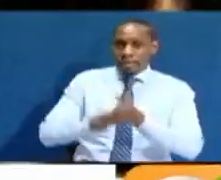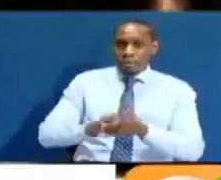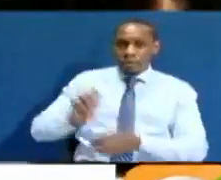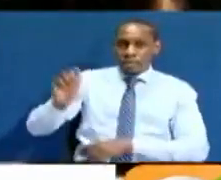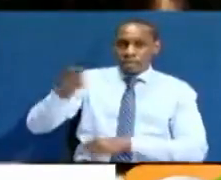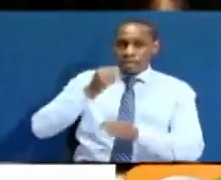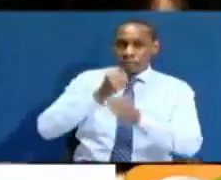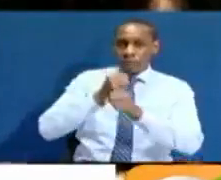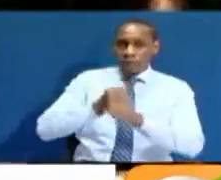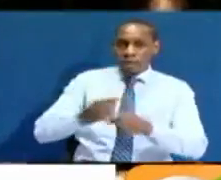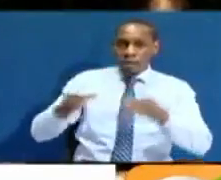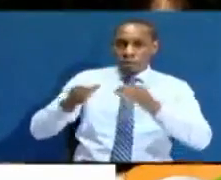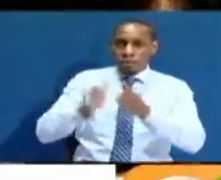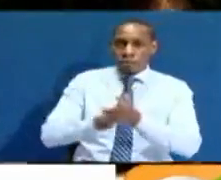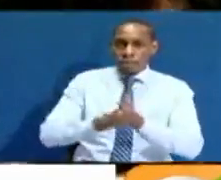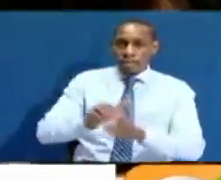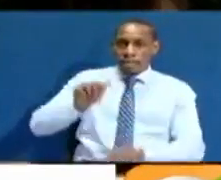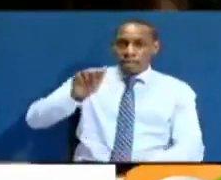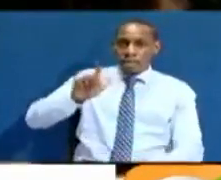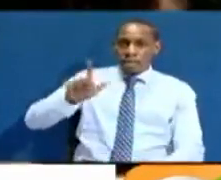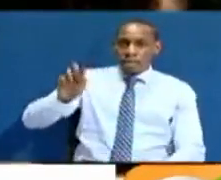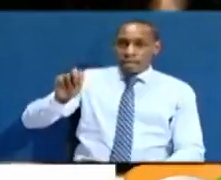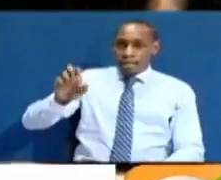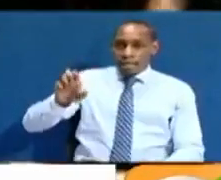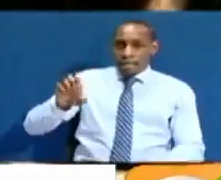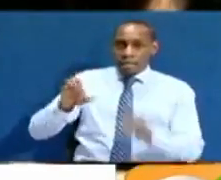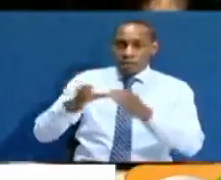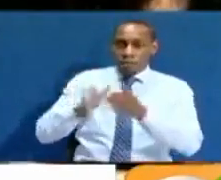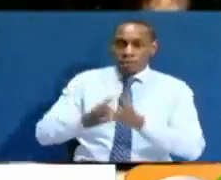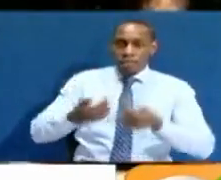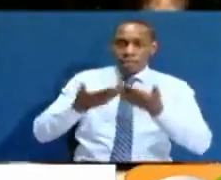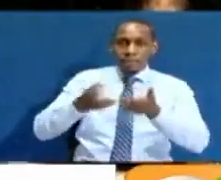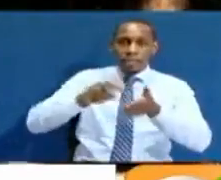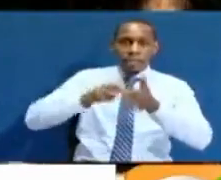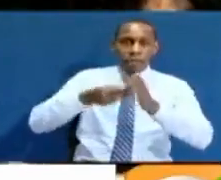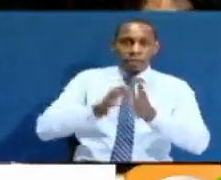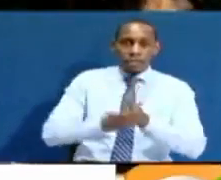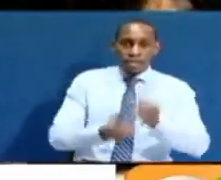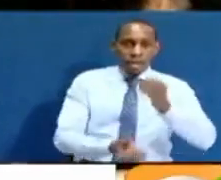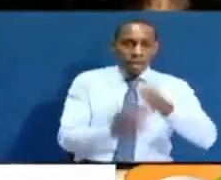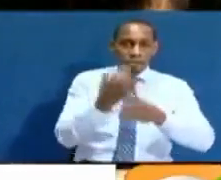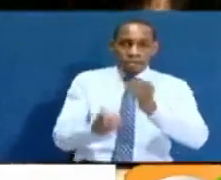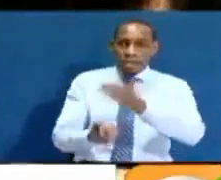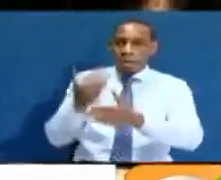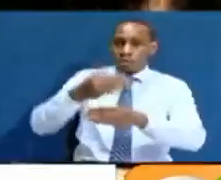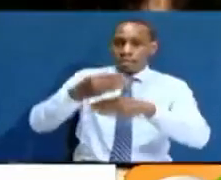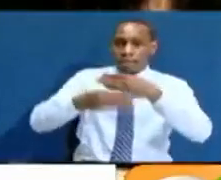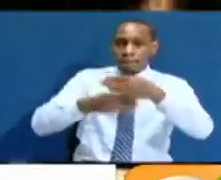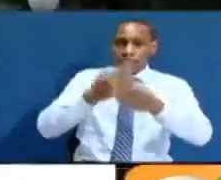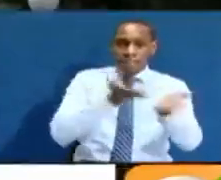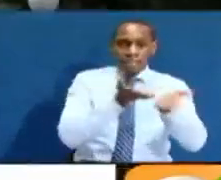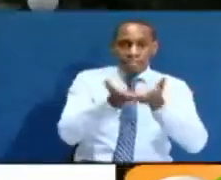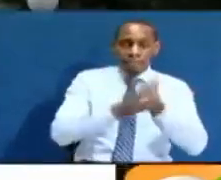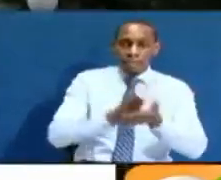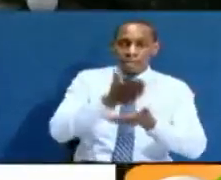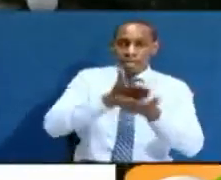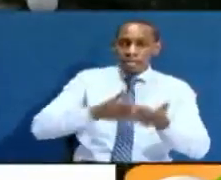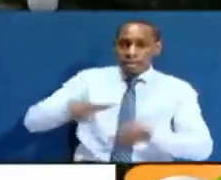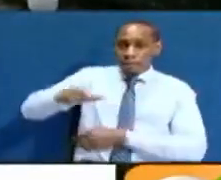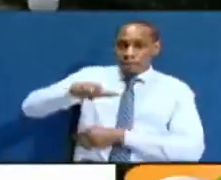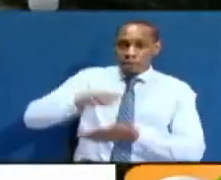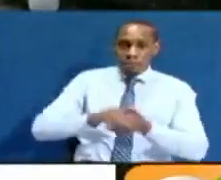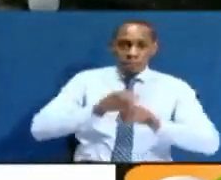Kenya Operations Limited and Island Dick and Company Limited were awarded the contract to roll out the infrastructure and service in the